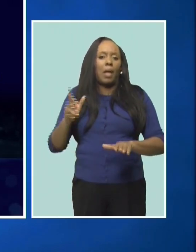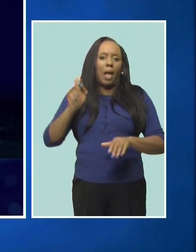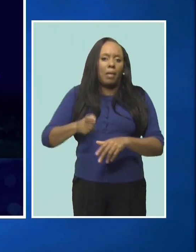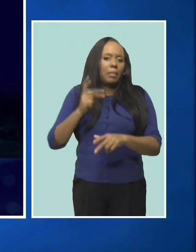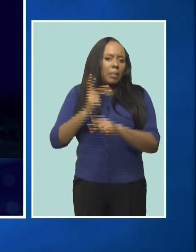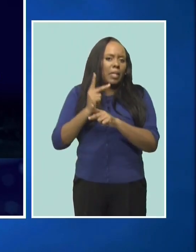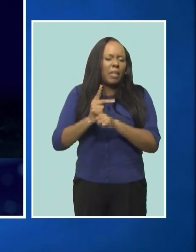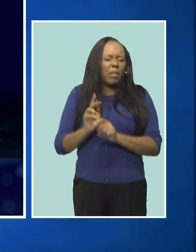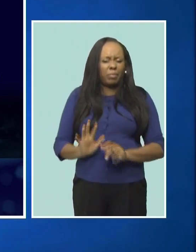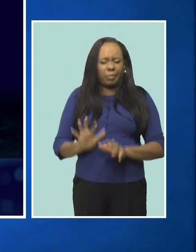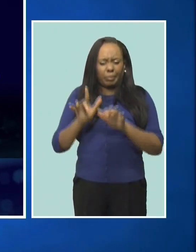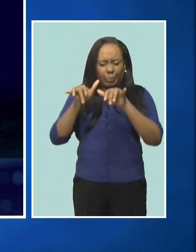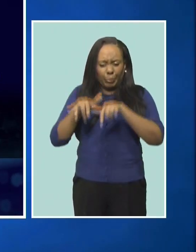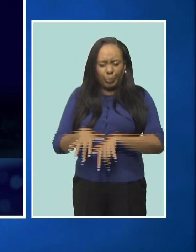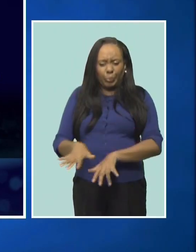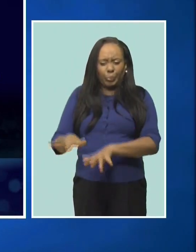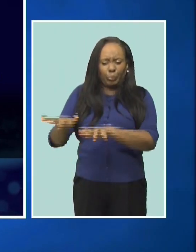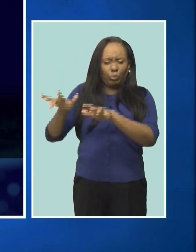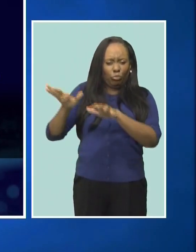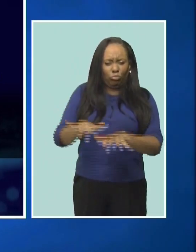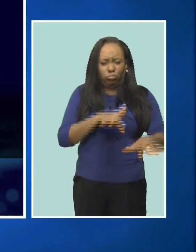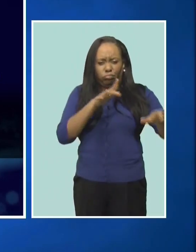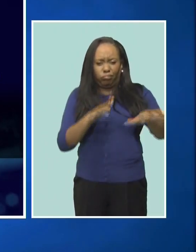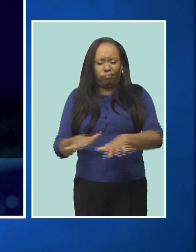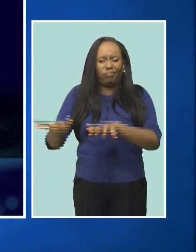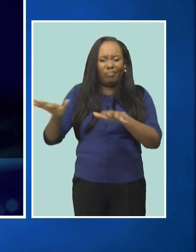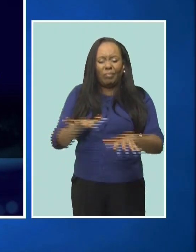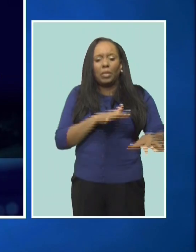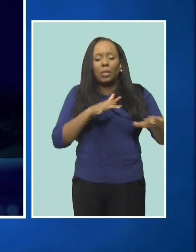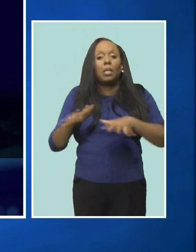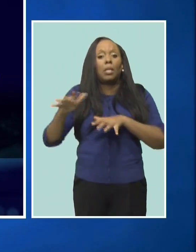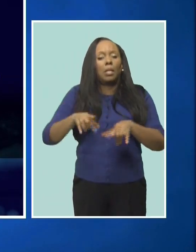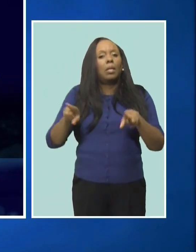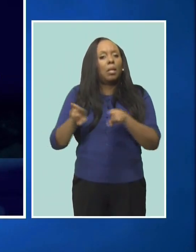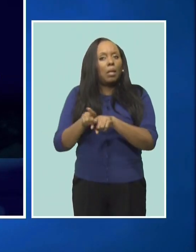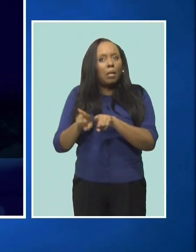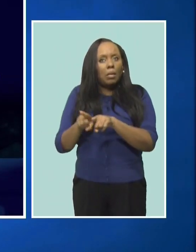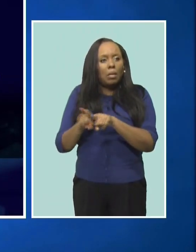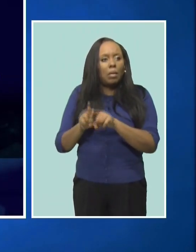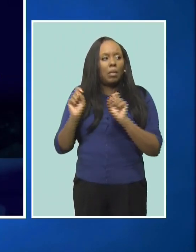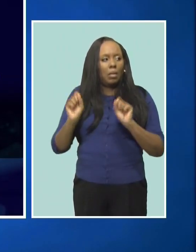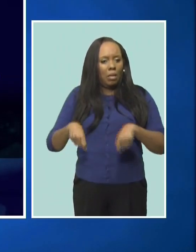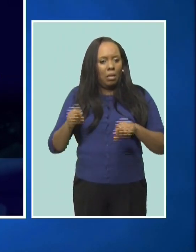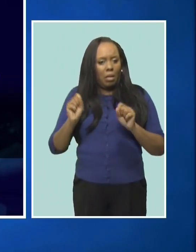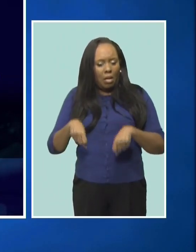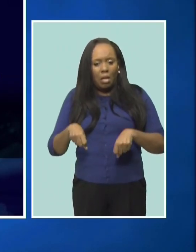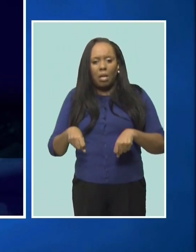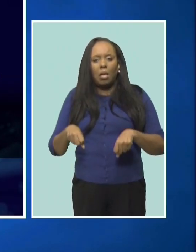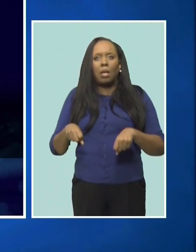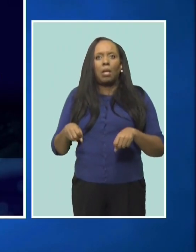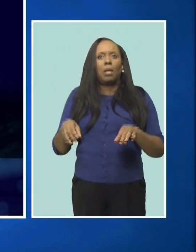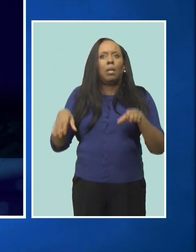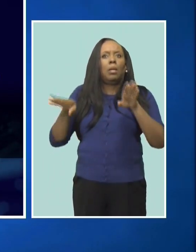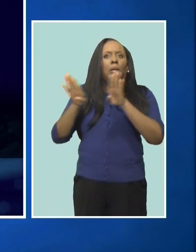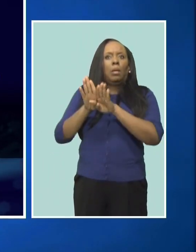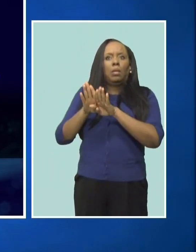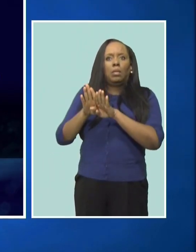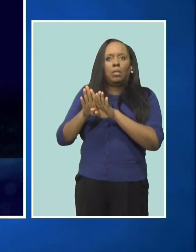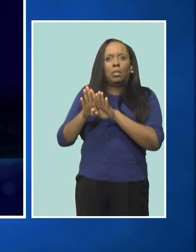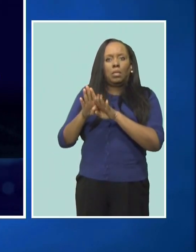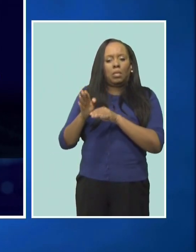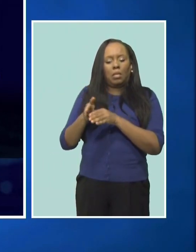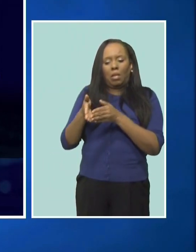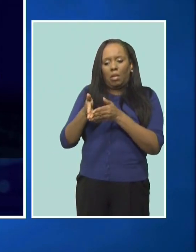may also be some delays in the ports of entry due to possible closures or